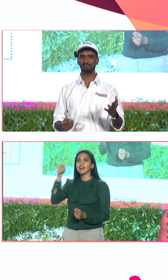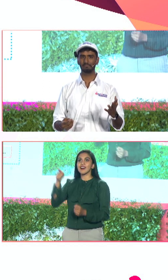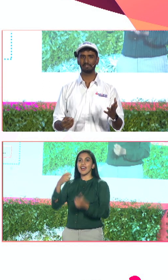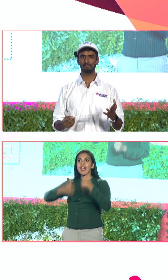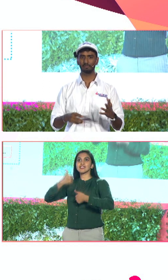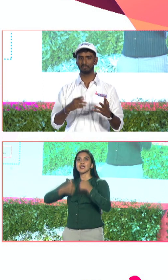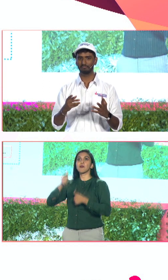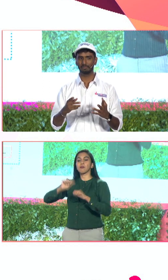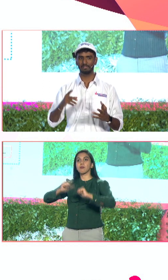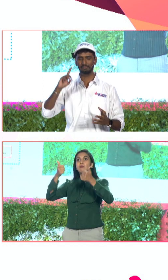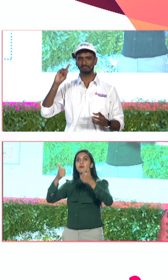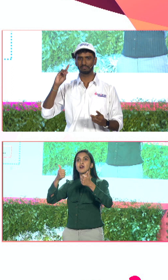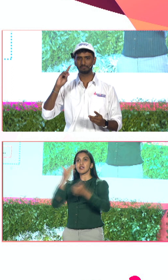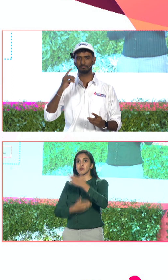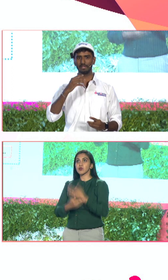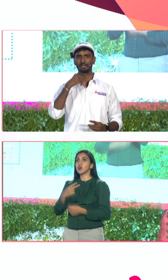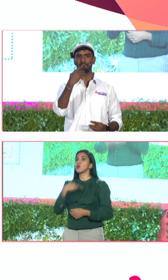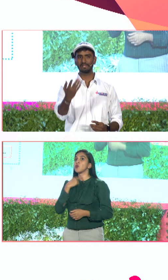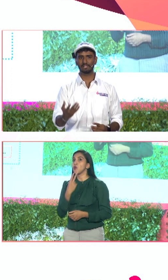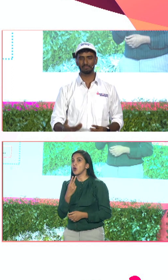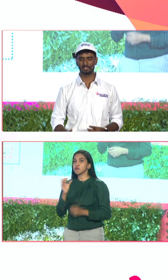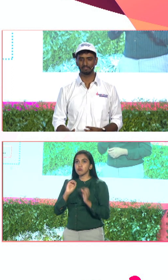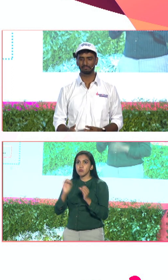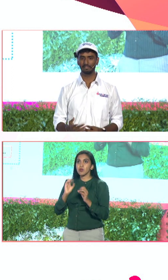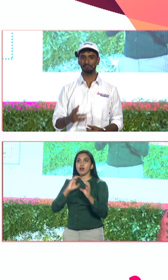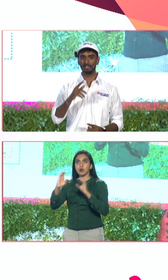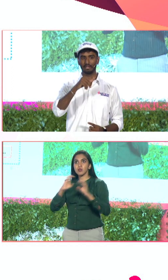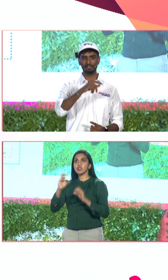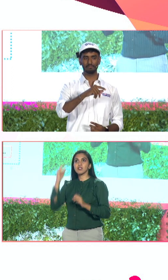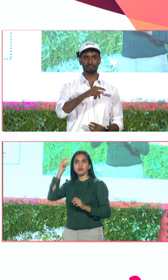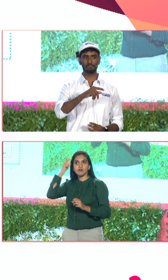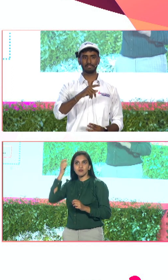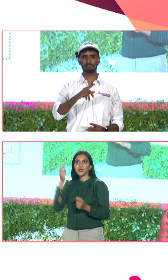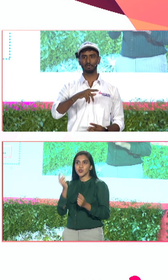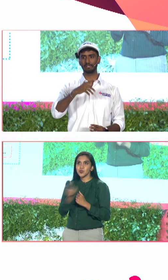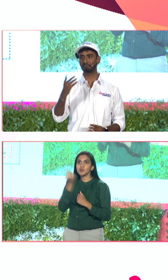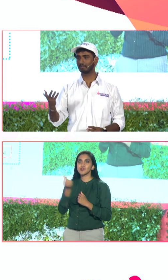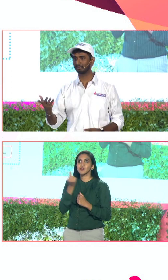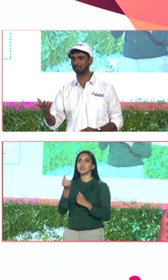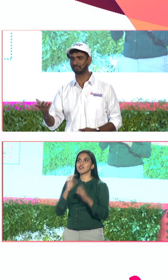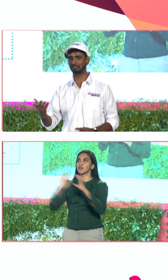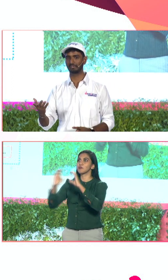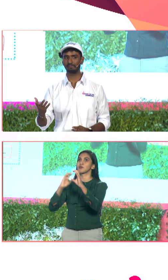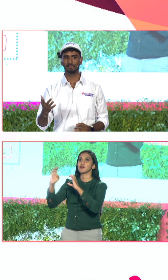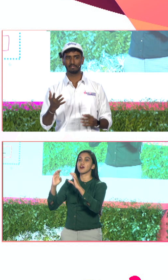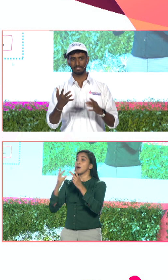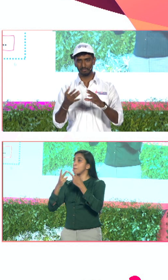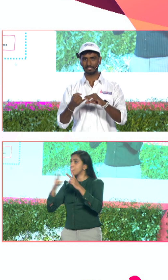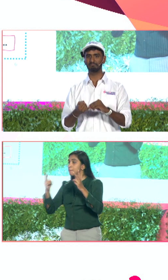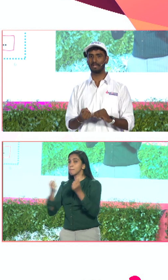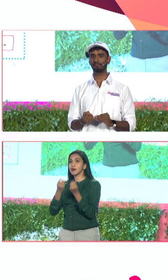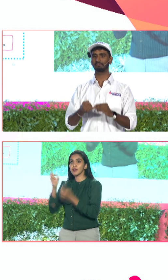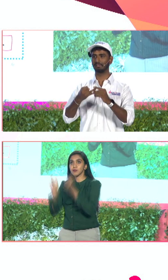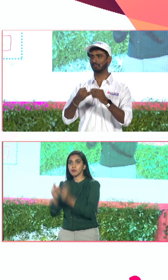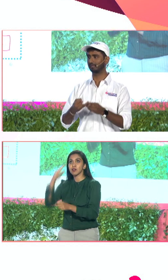with disabilities who are non-verbal use this to communicate with others. Even adults with disabilities got employment opportunities. They work